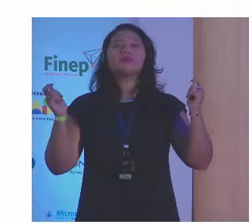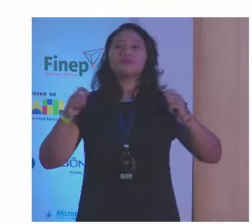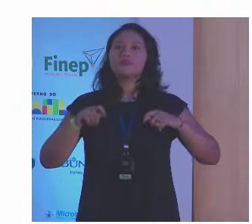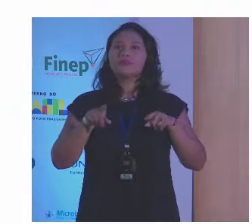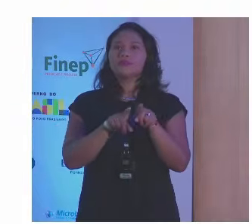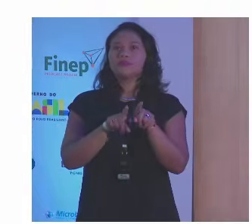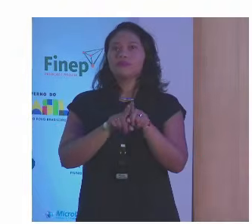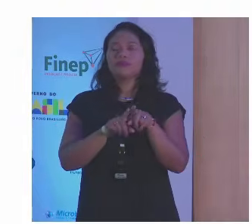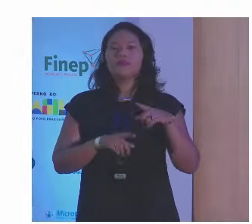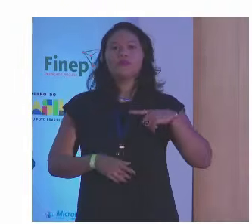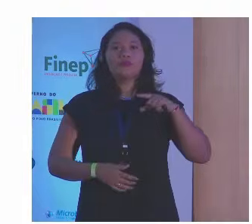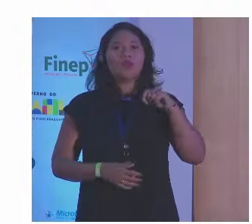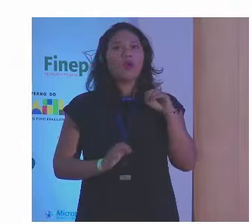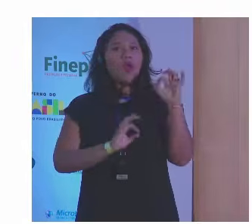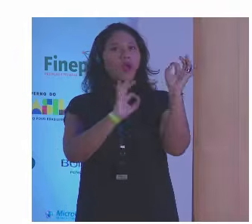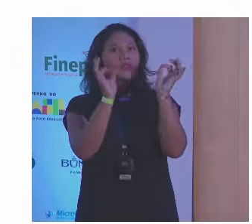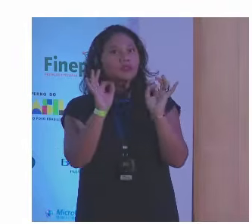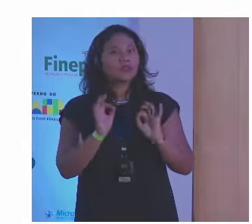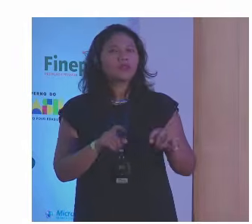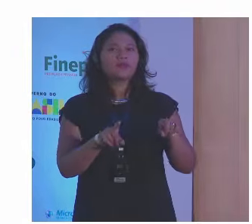organized.